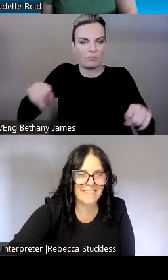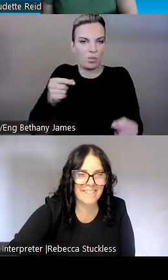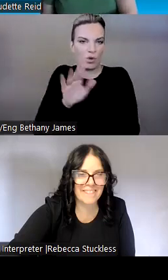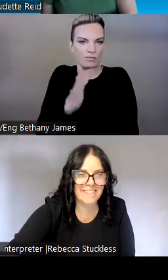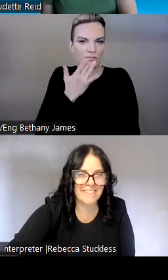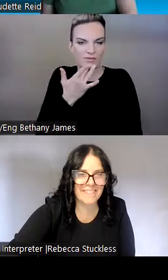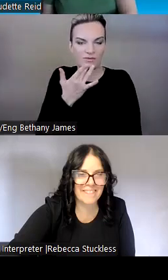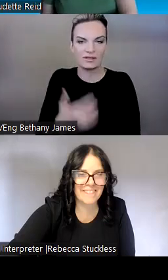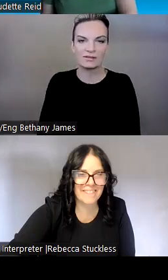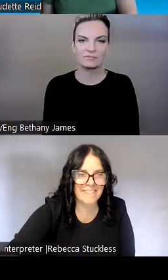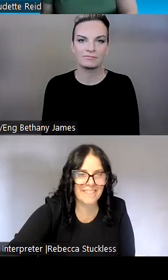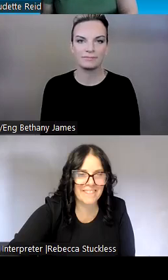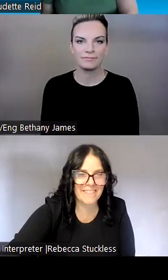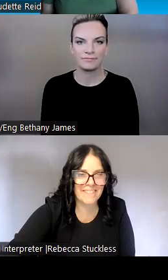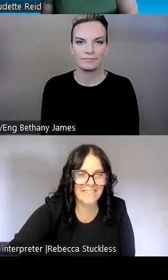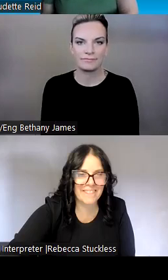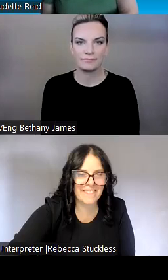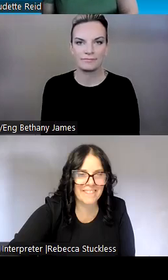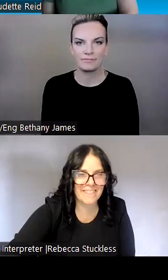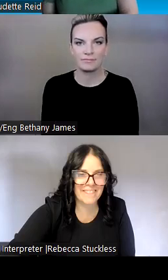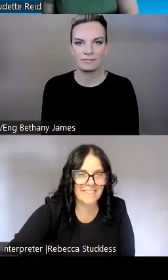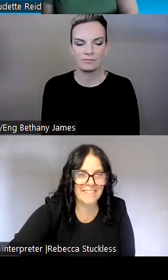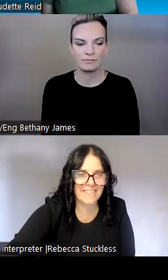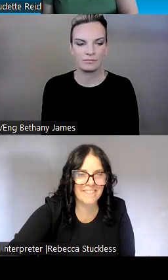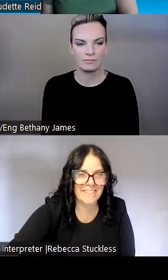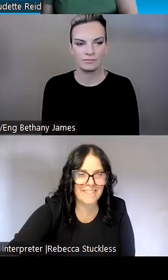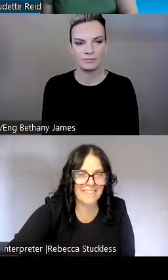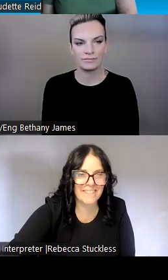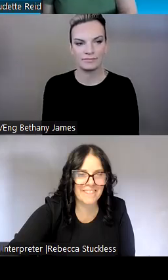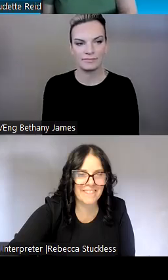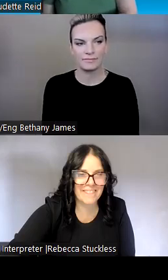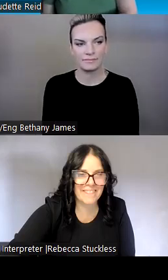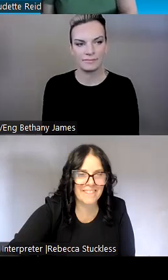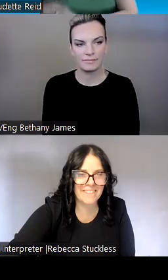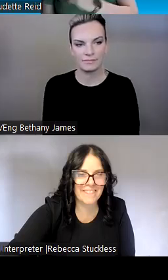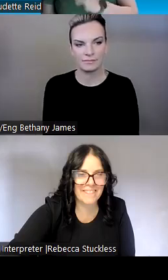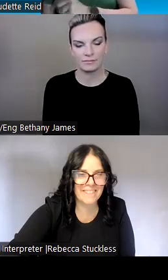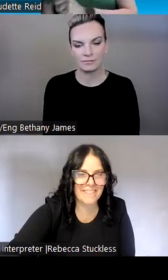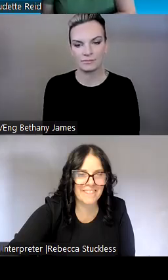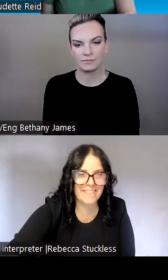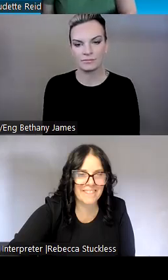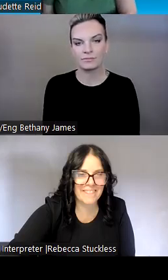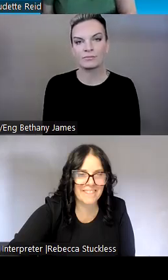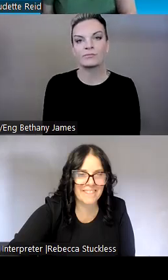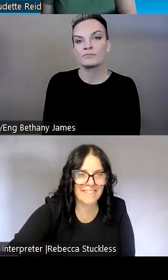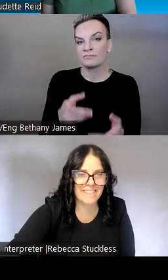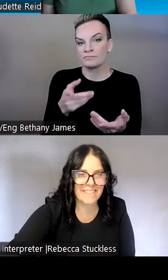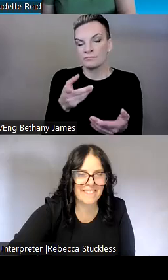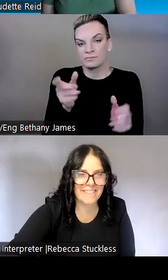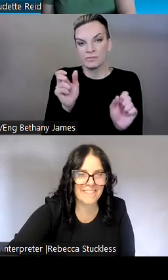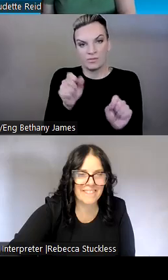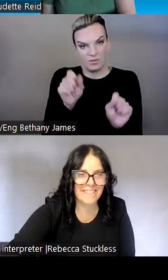good way for you. Another option is to take a course physically at